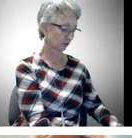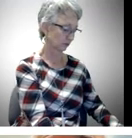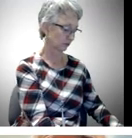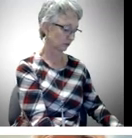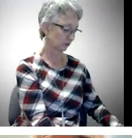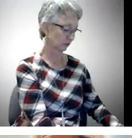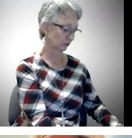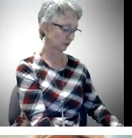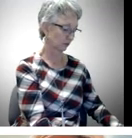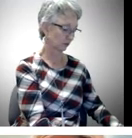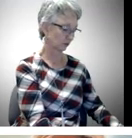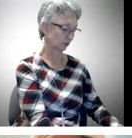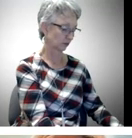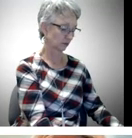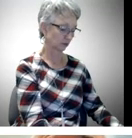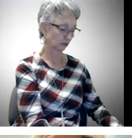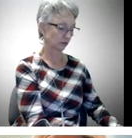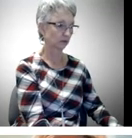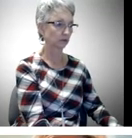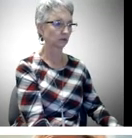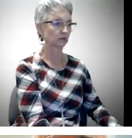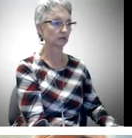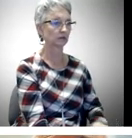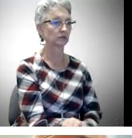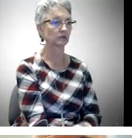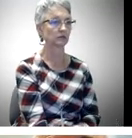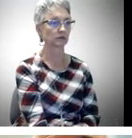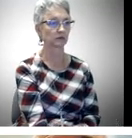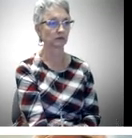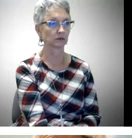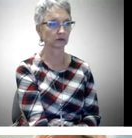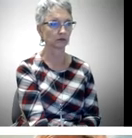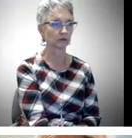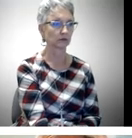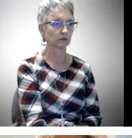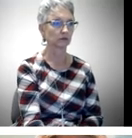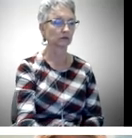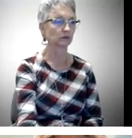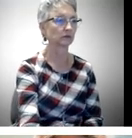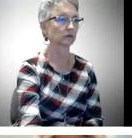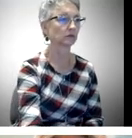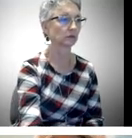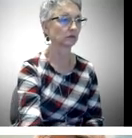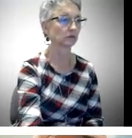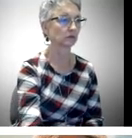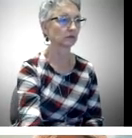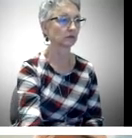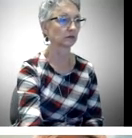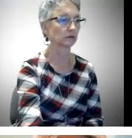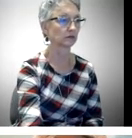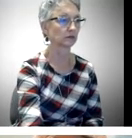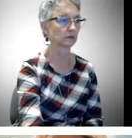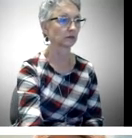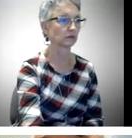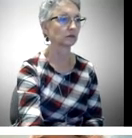to our form. And I mean, if people have suggestions on how making it more user-friendly for people with disabilities, I'm